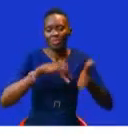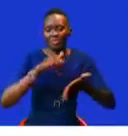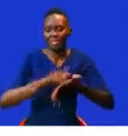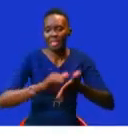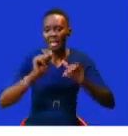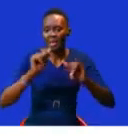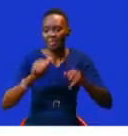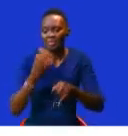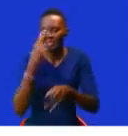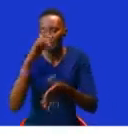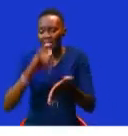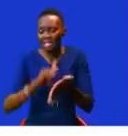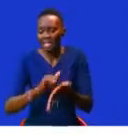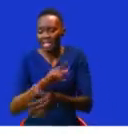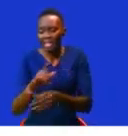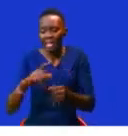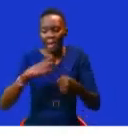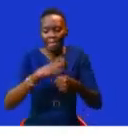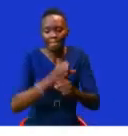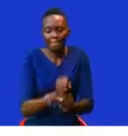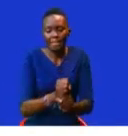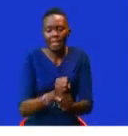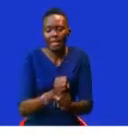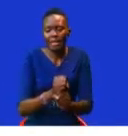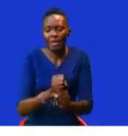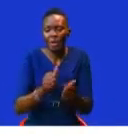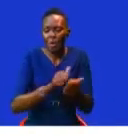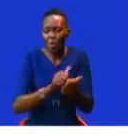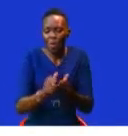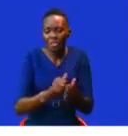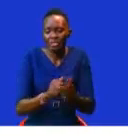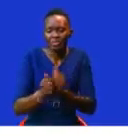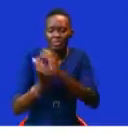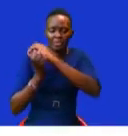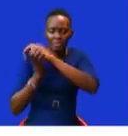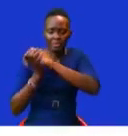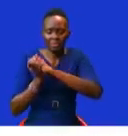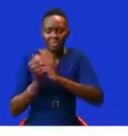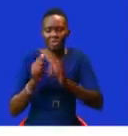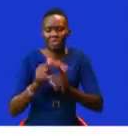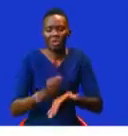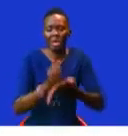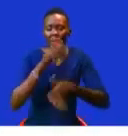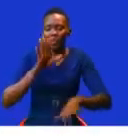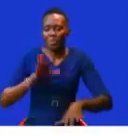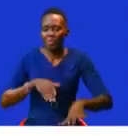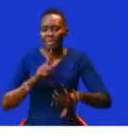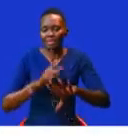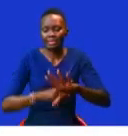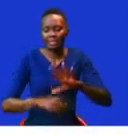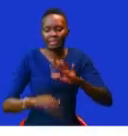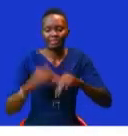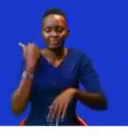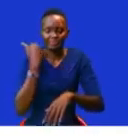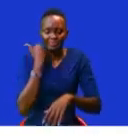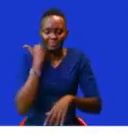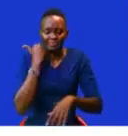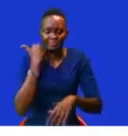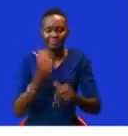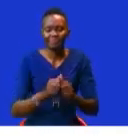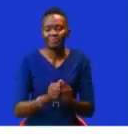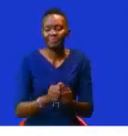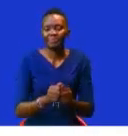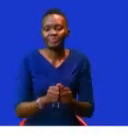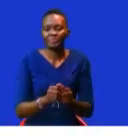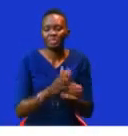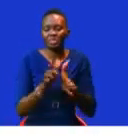ni olos taulo goeko mago mag ria ma inyalo luoki. Mabiro konyo, wakini, goeko magintiere e margi. Peter Ologi, enja fomaro e kaunti ma